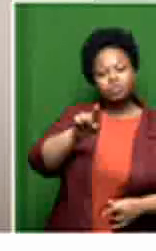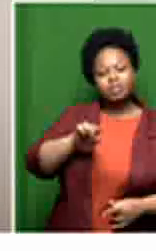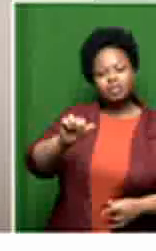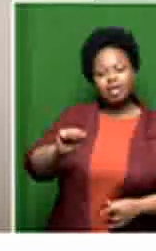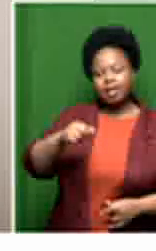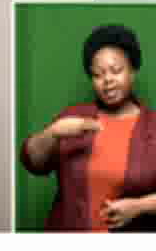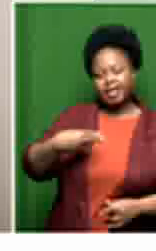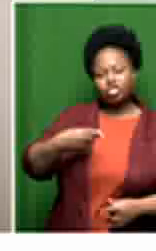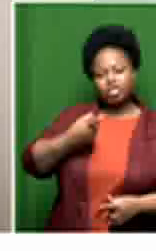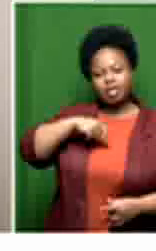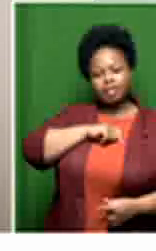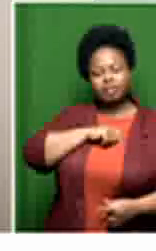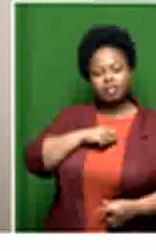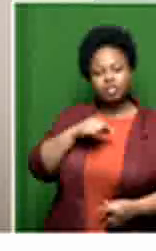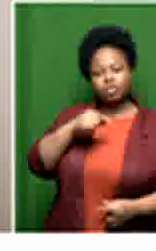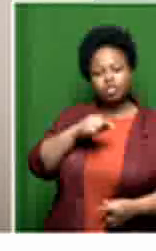nyaluzah@gmail.com. It is